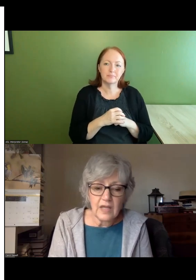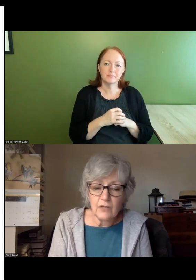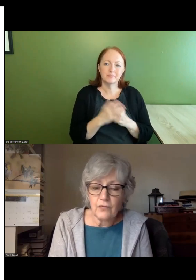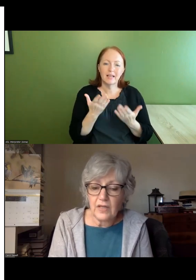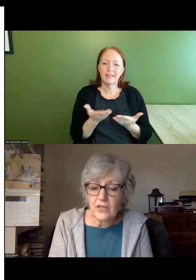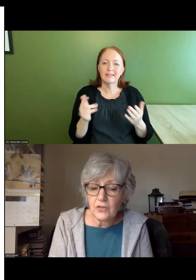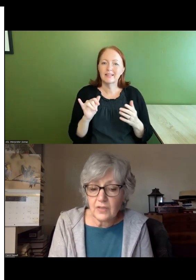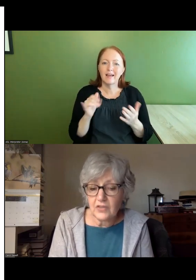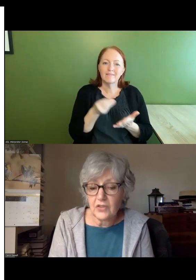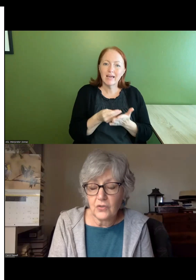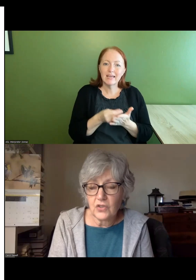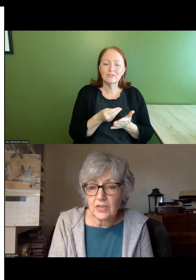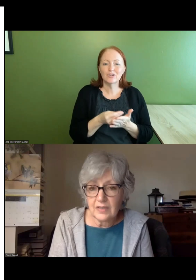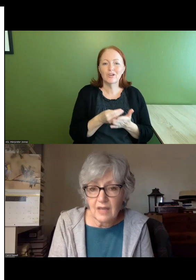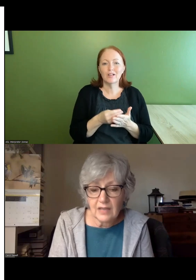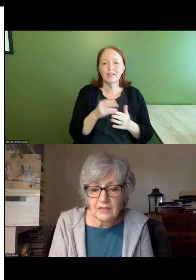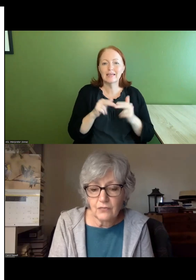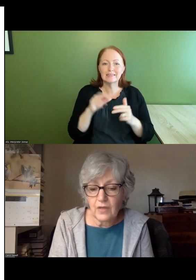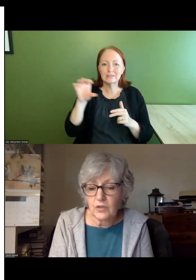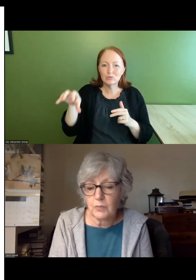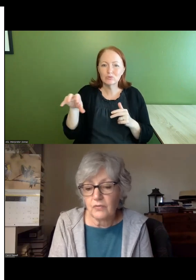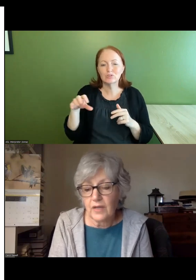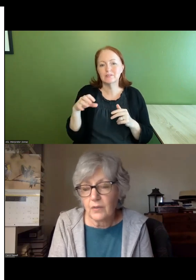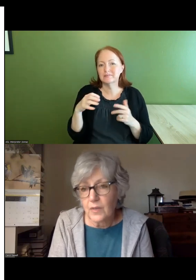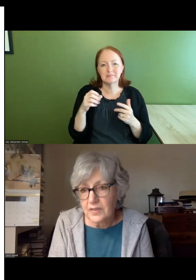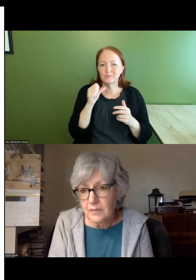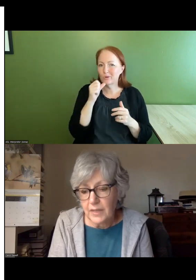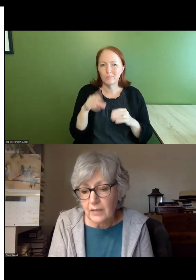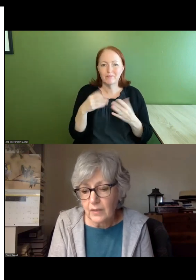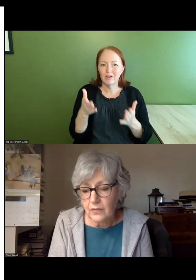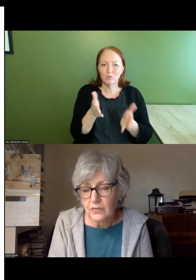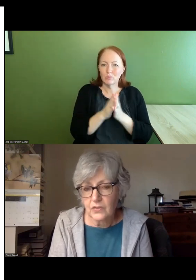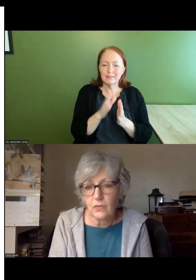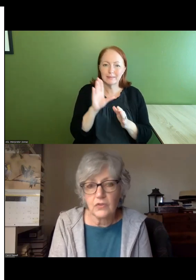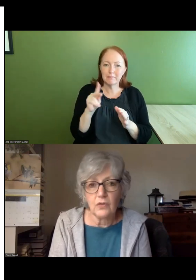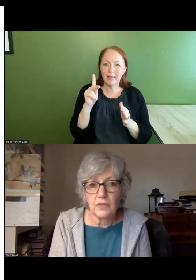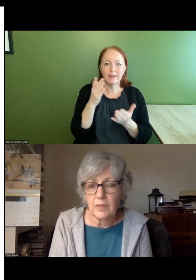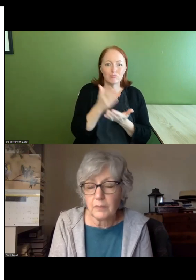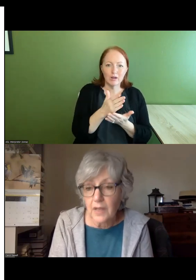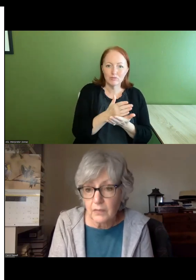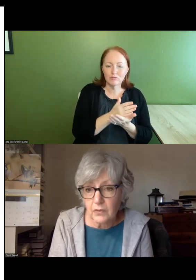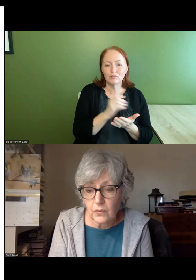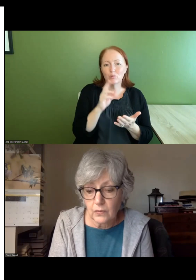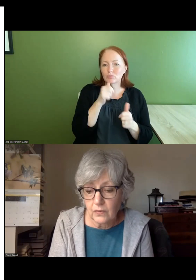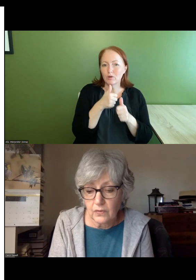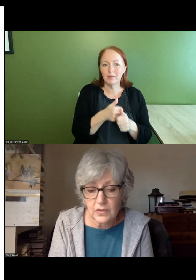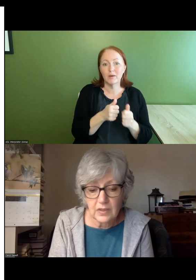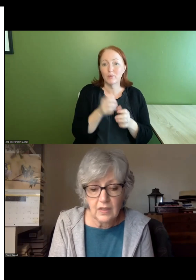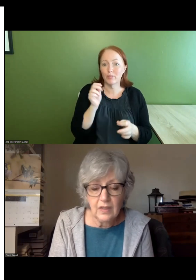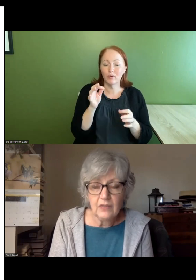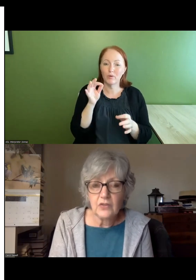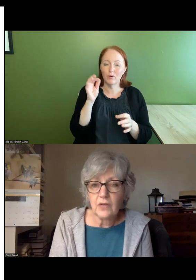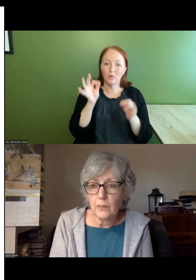Things like financial institutions that fail to provide requested bank records or don't comply with court